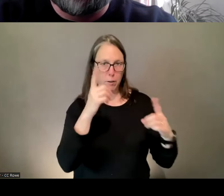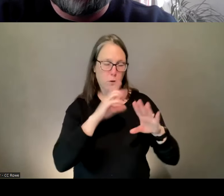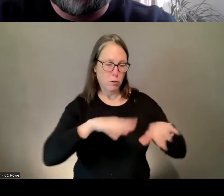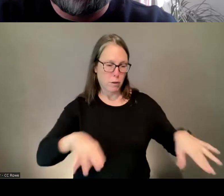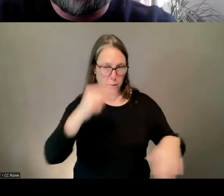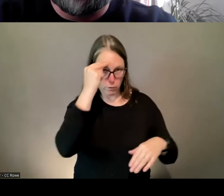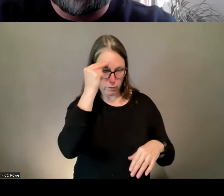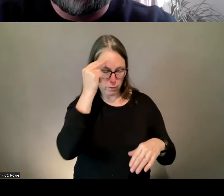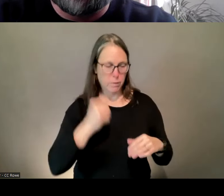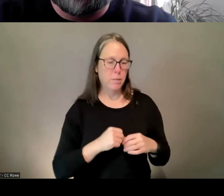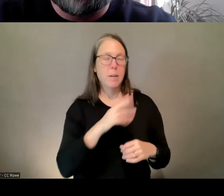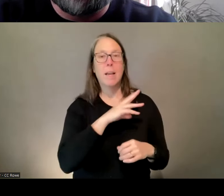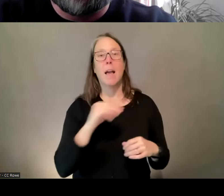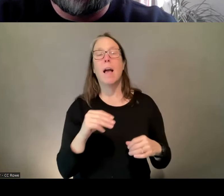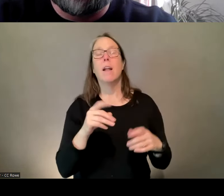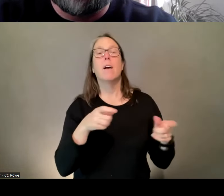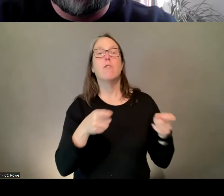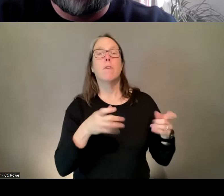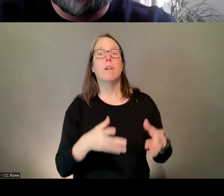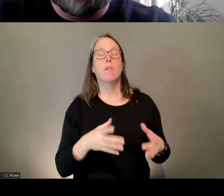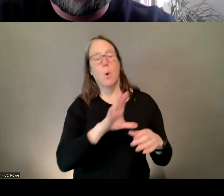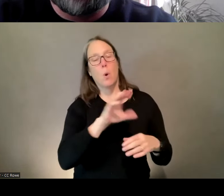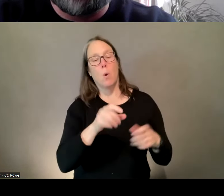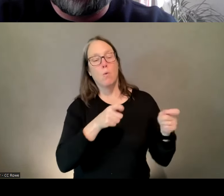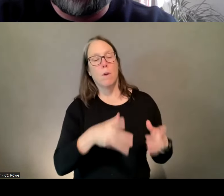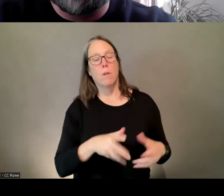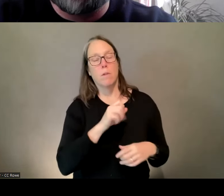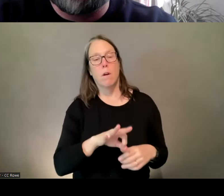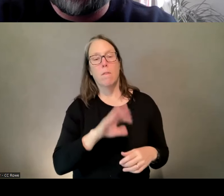of the MGH Pediatric Neuromuscular Program.